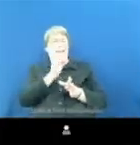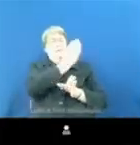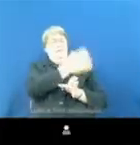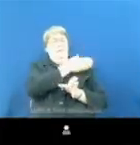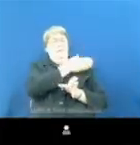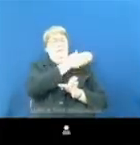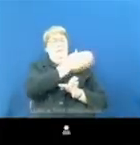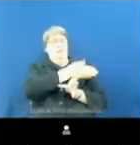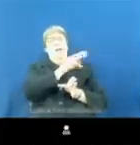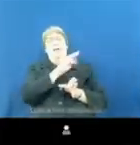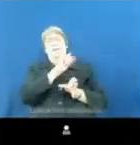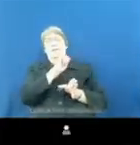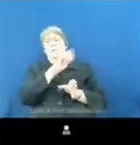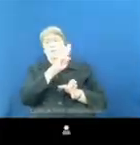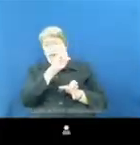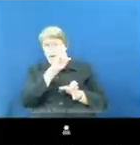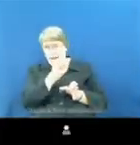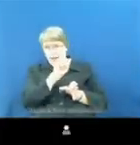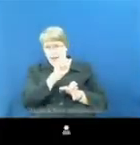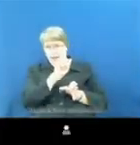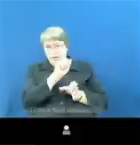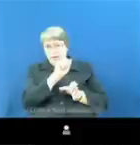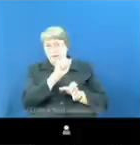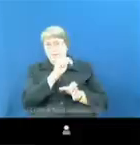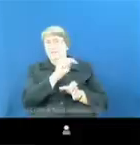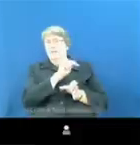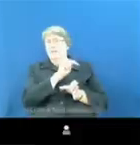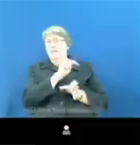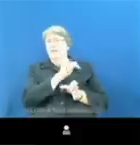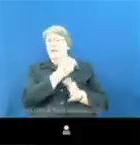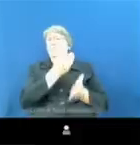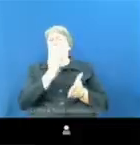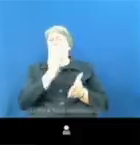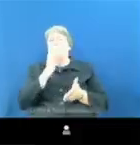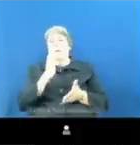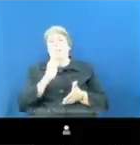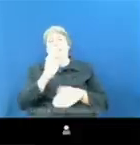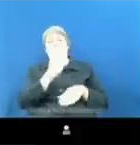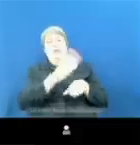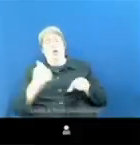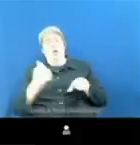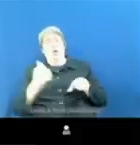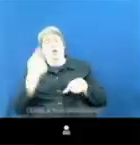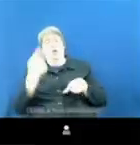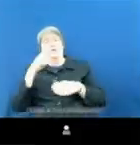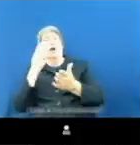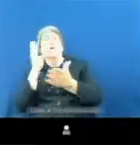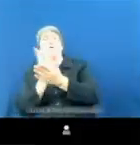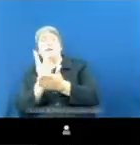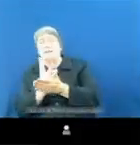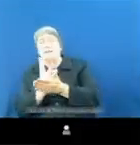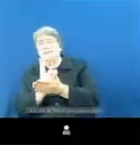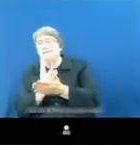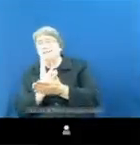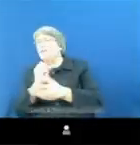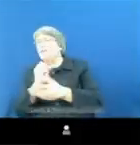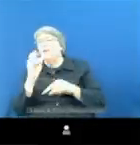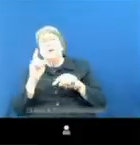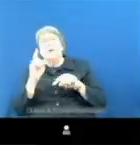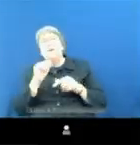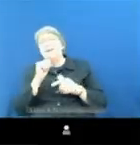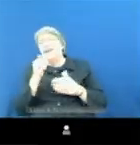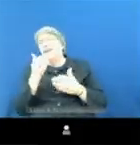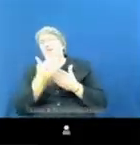Miranda warnings is likely going to be a witness in the trial. So it's not efficient or effective to have that